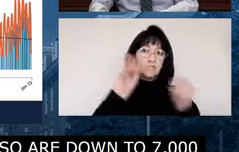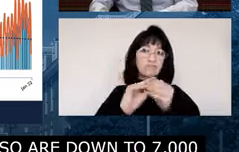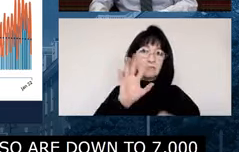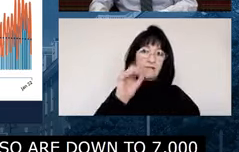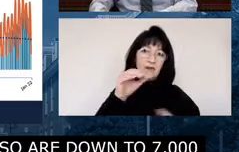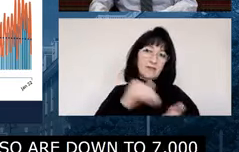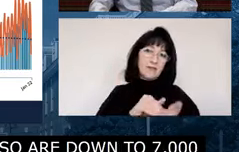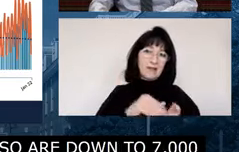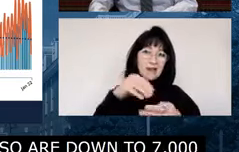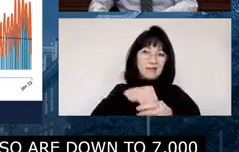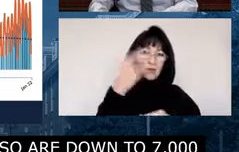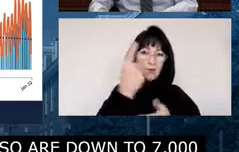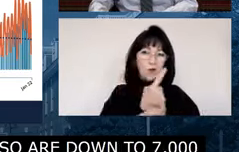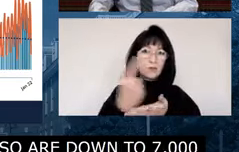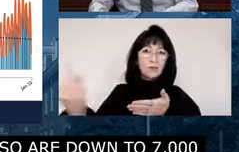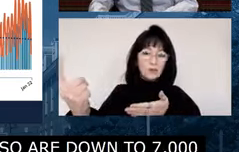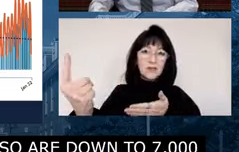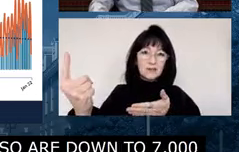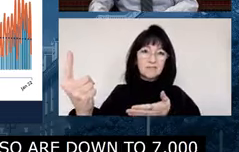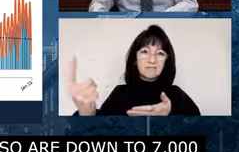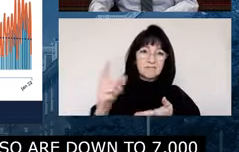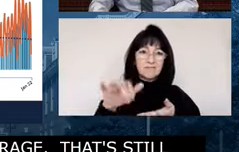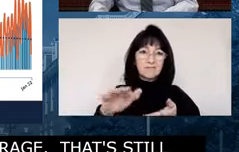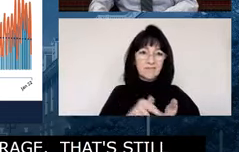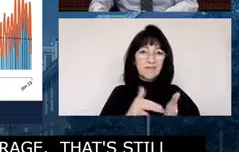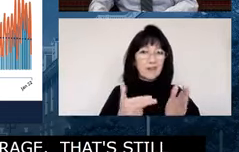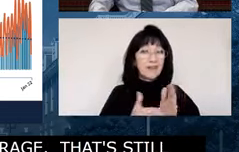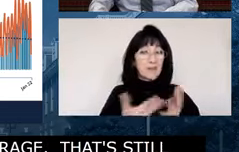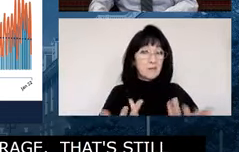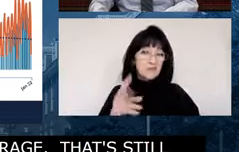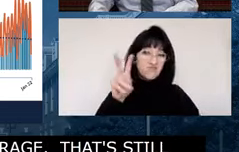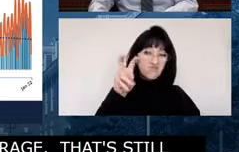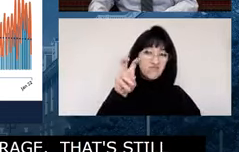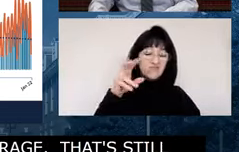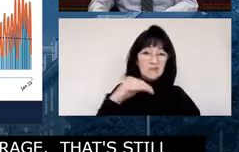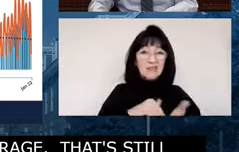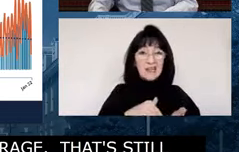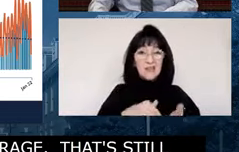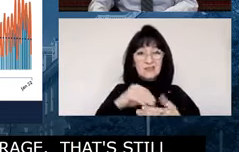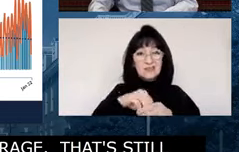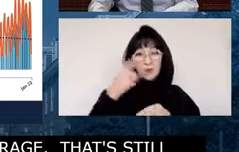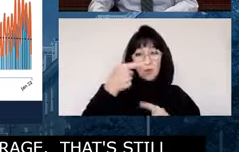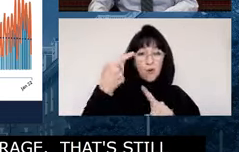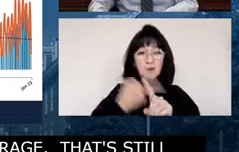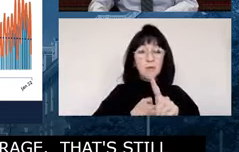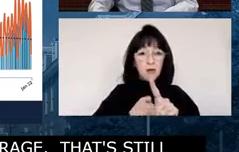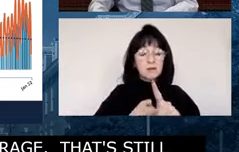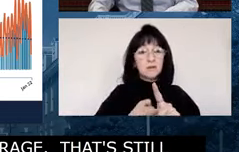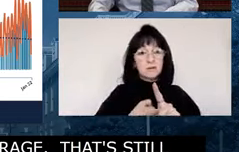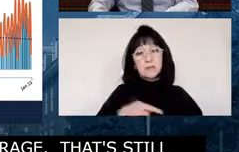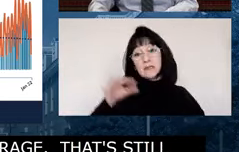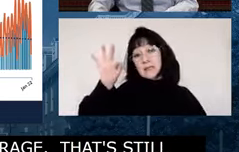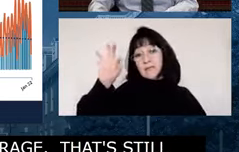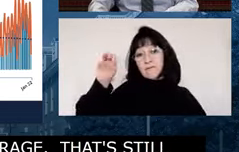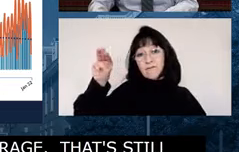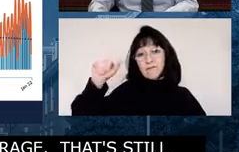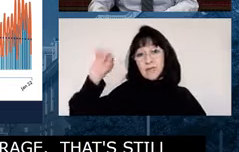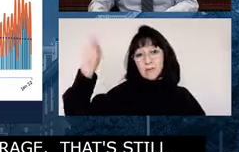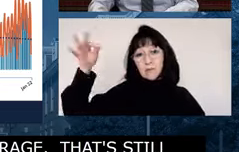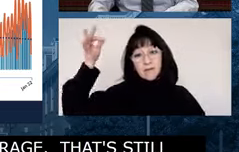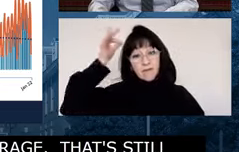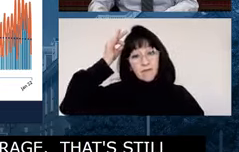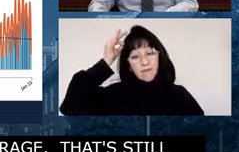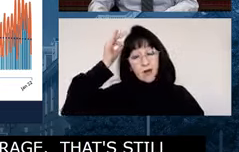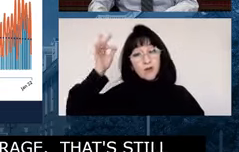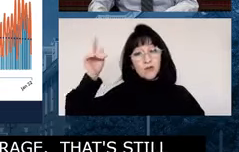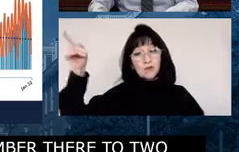to 200,000 or so a month. And we did get additional assistance from FEMA for a drive-through